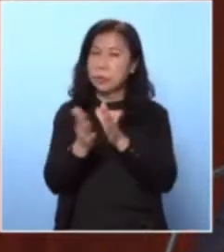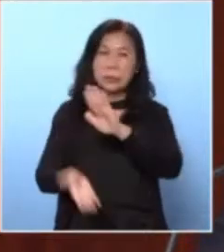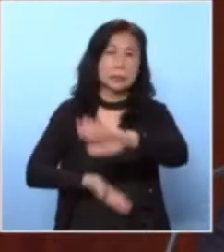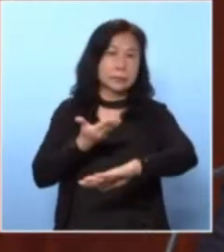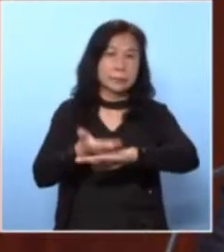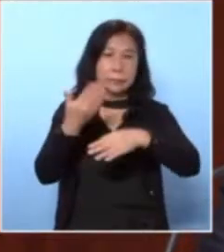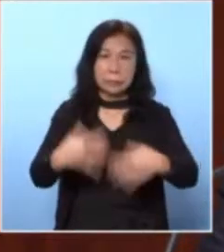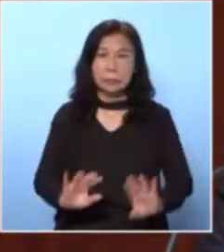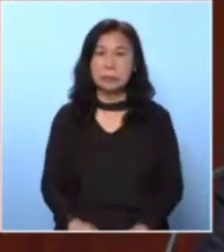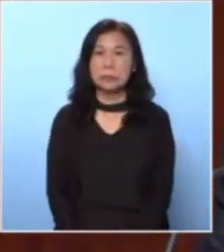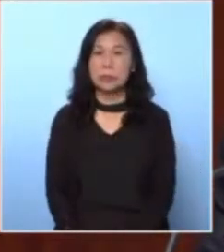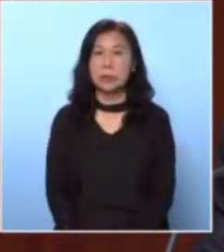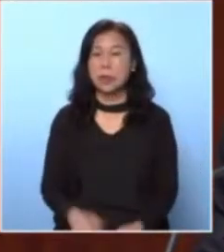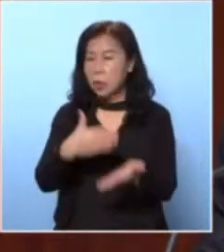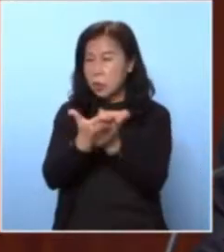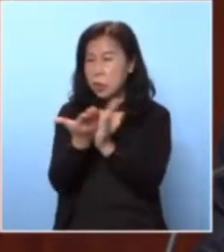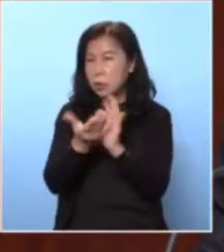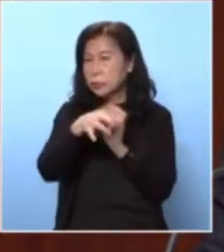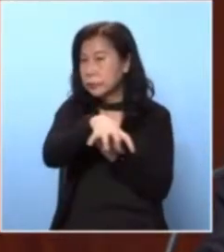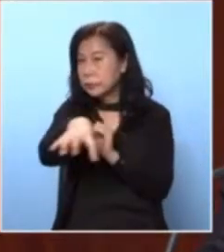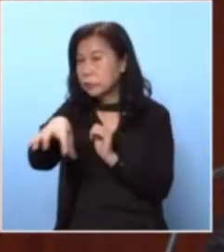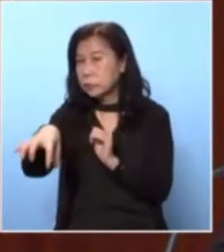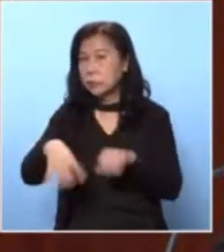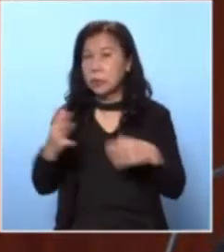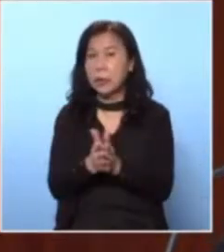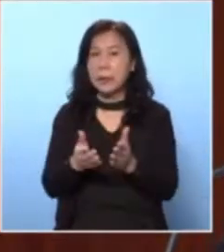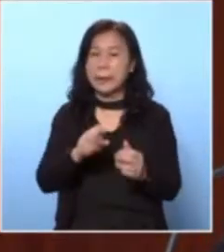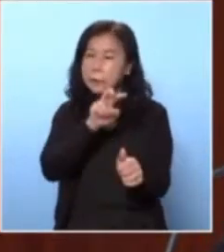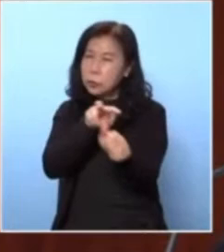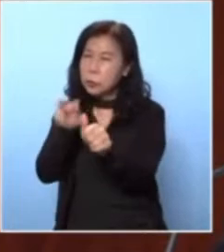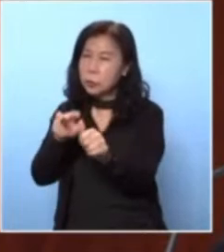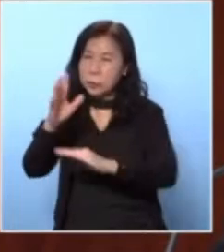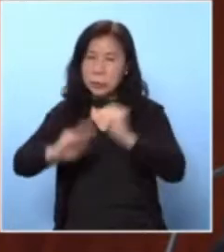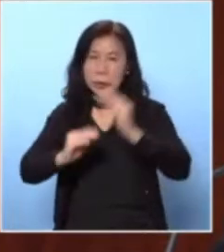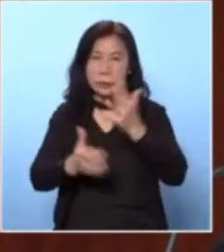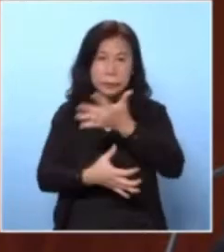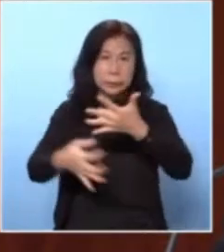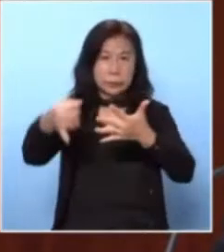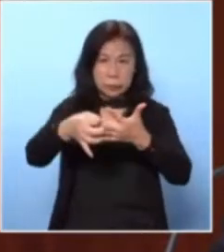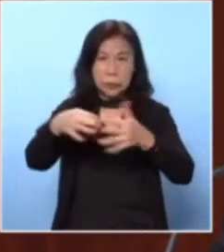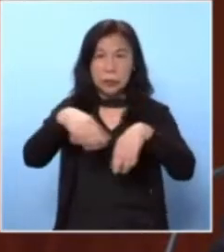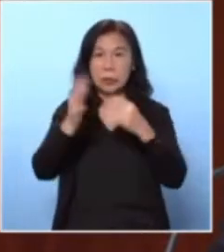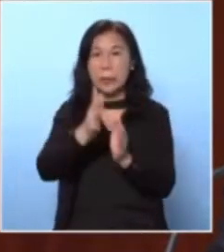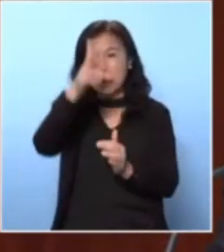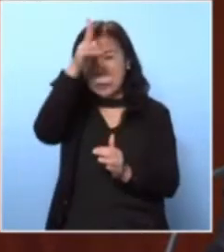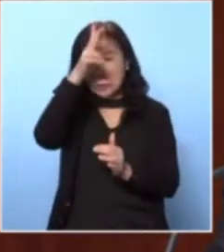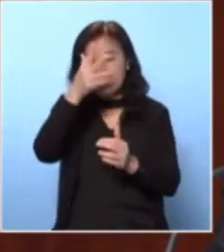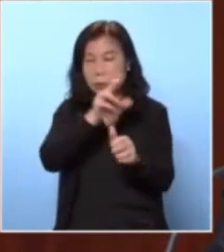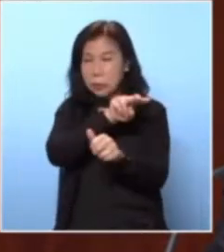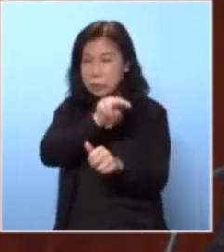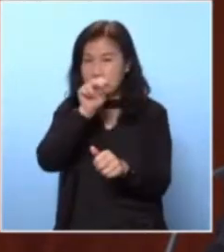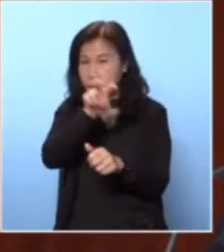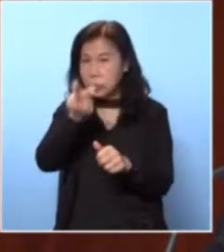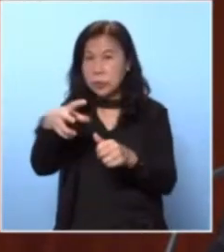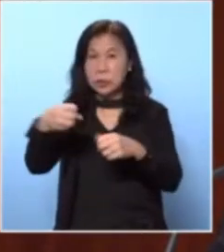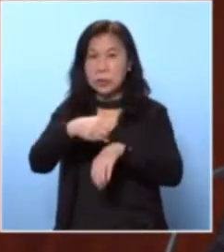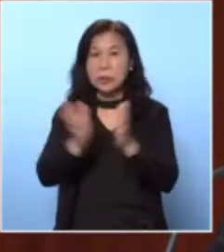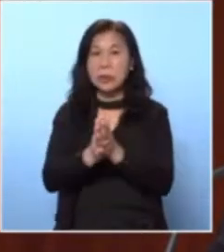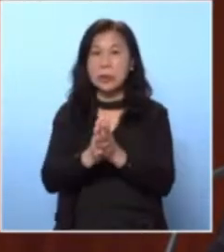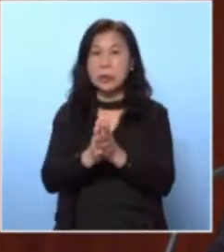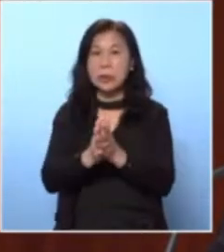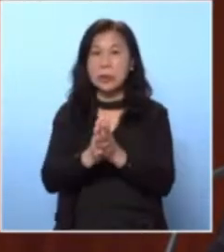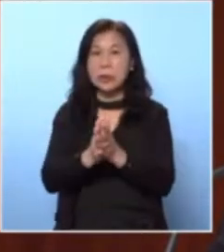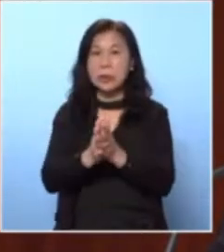full normalcy. We have enhanced governance on various fronts, strengthening coordination and improving the civil service